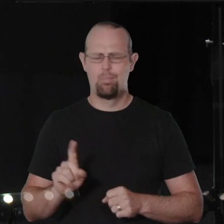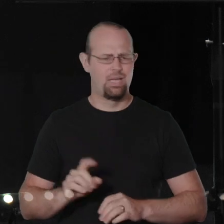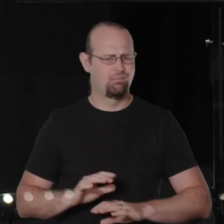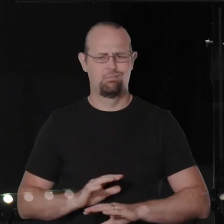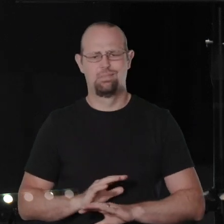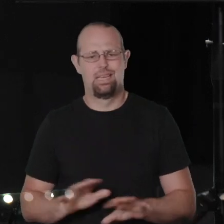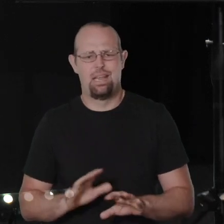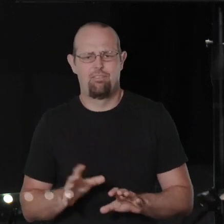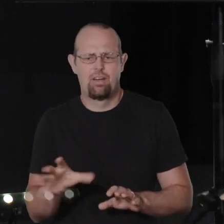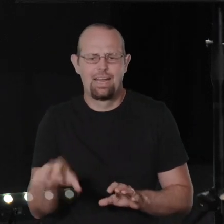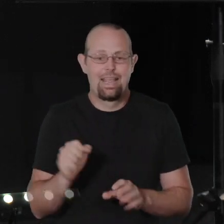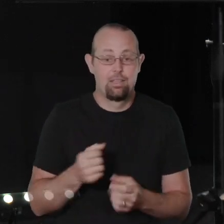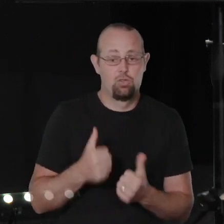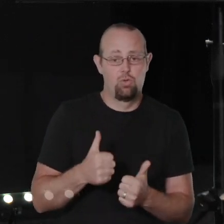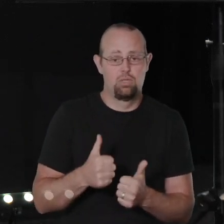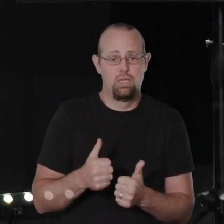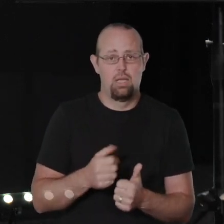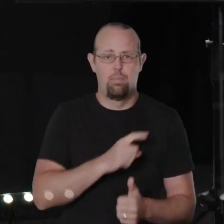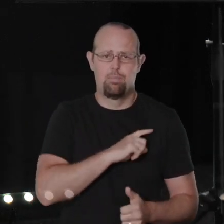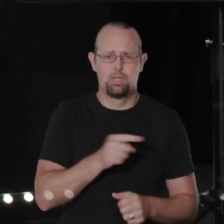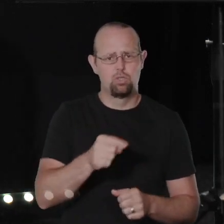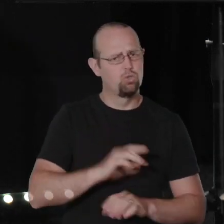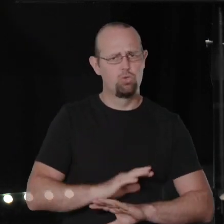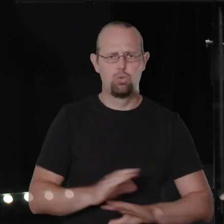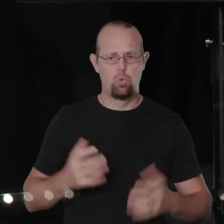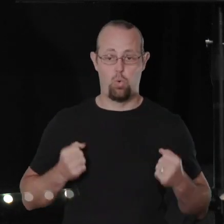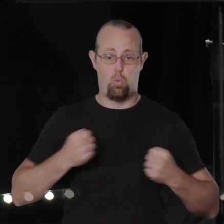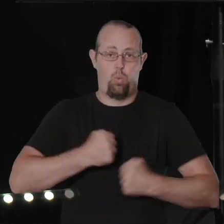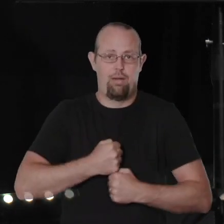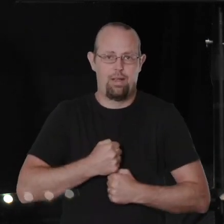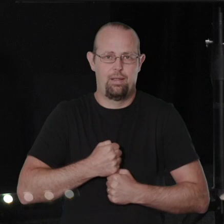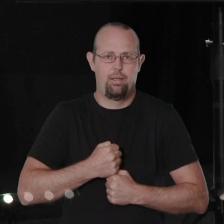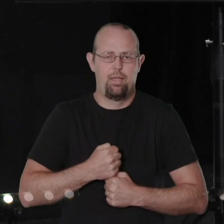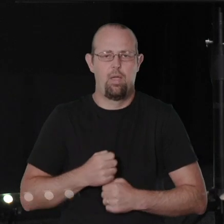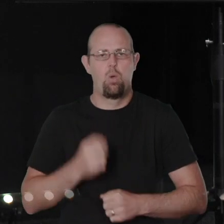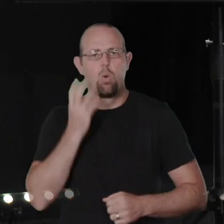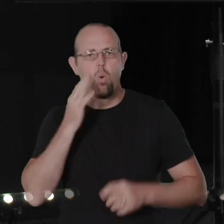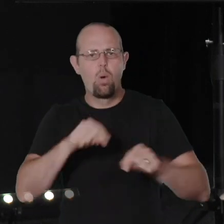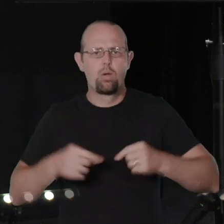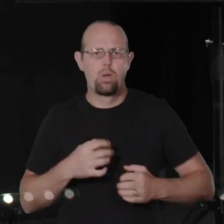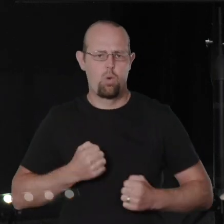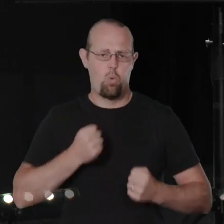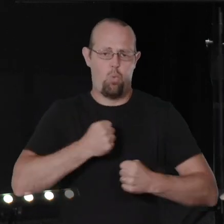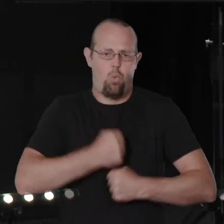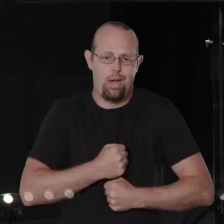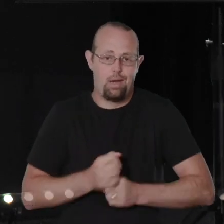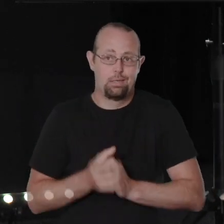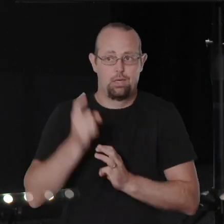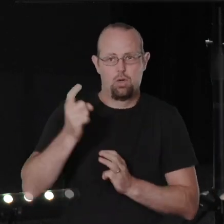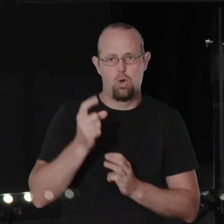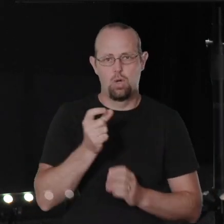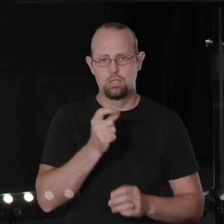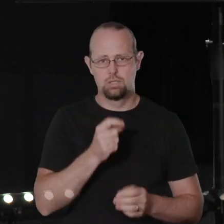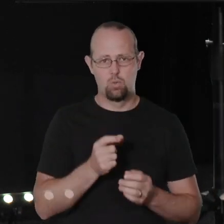on the word of God, well, it wins us a victory over all those negative influences that attack all